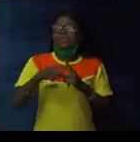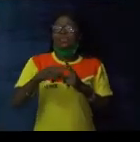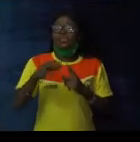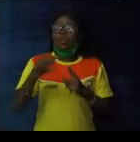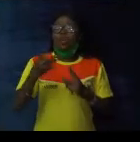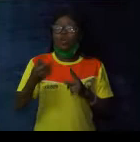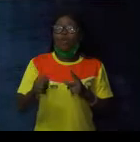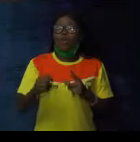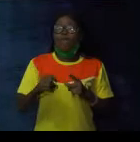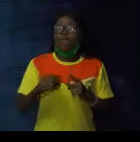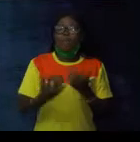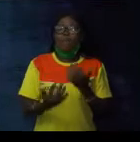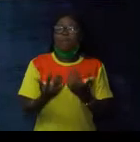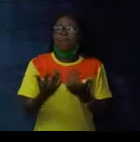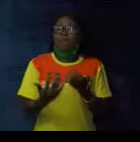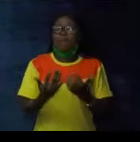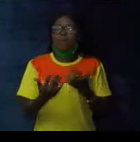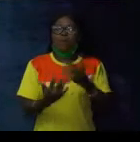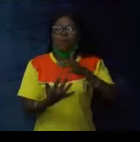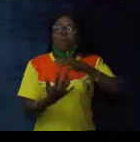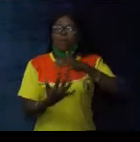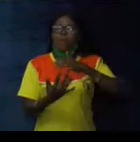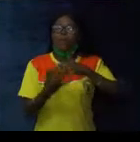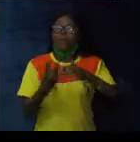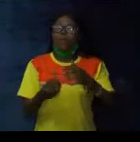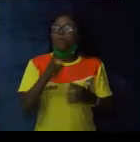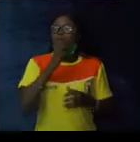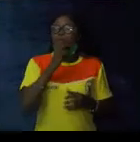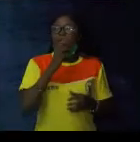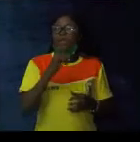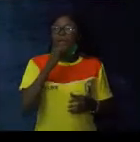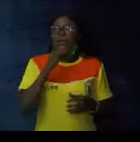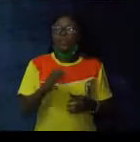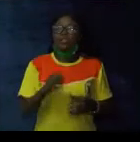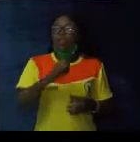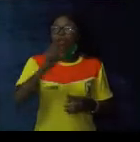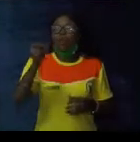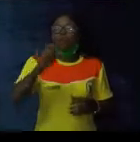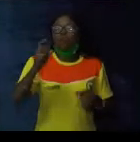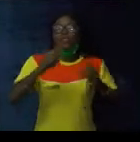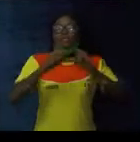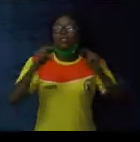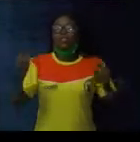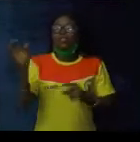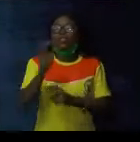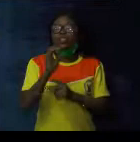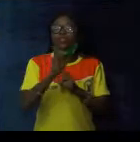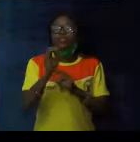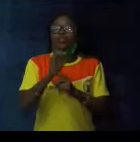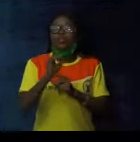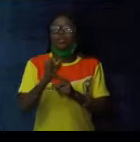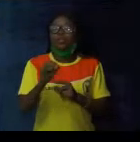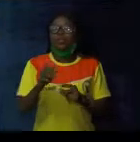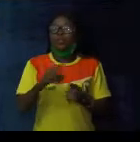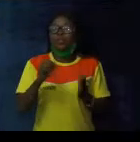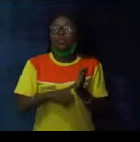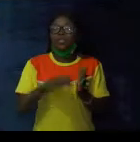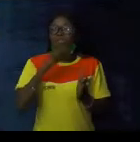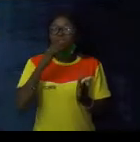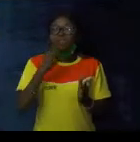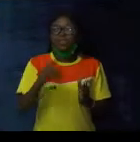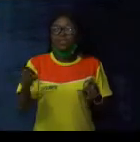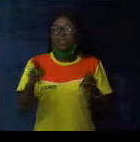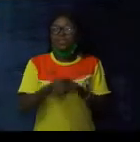is 100 degrees on the Celsius scale. This is the same thing as what? On the Fahrenheit scale. 100 degrees Celsius is how many